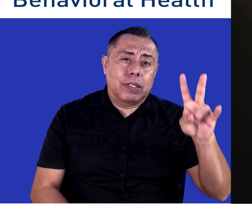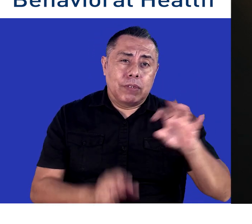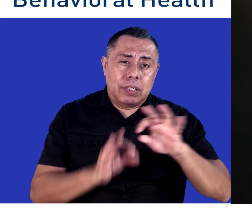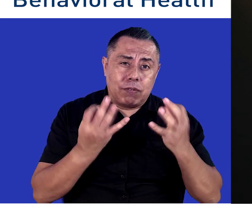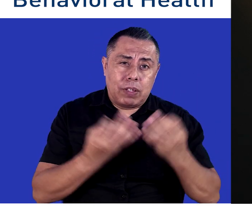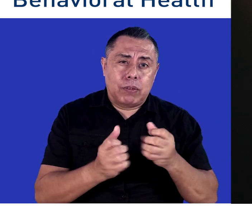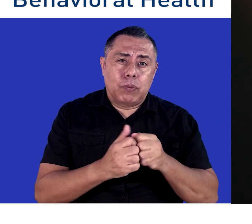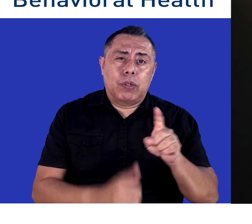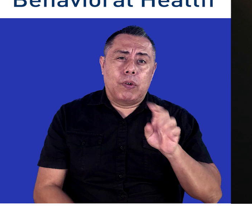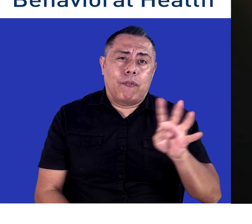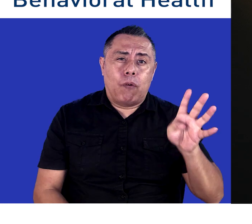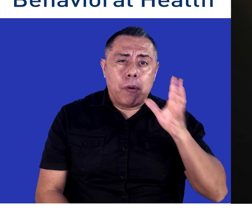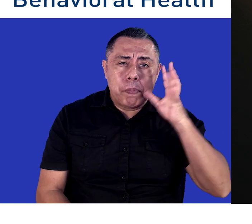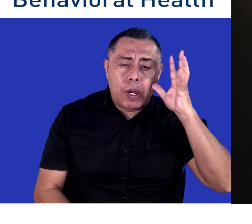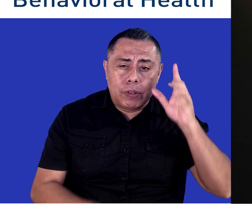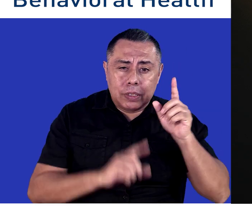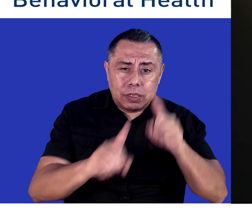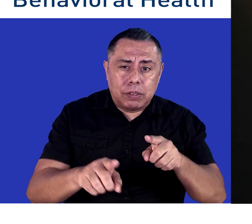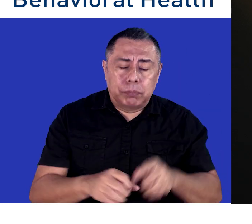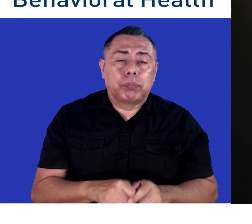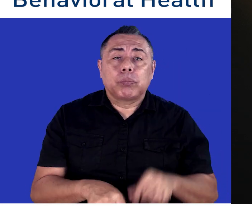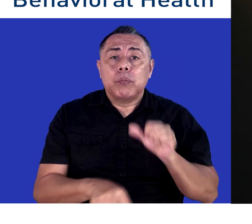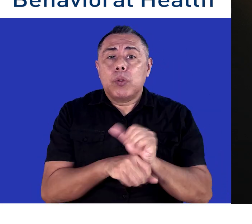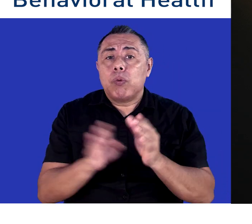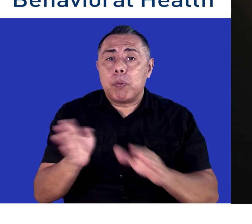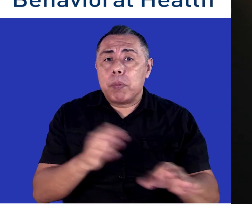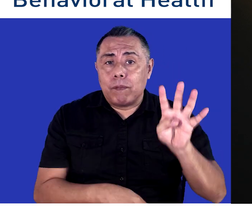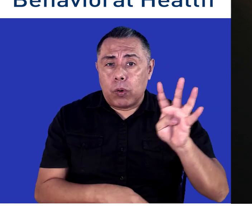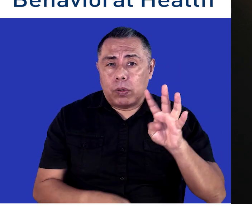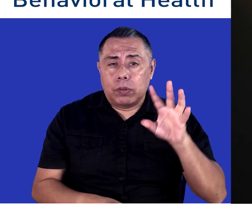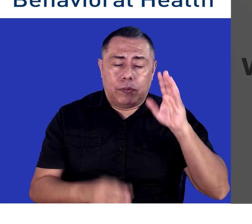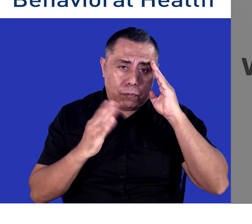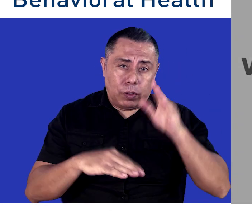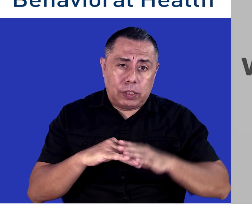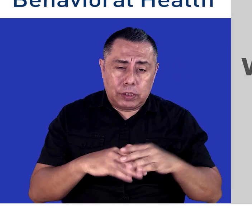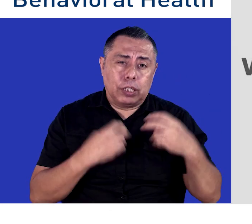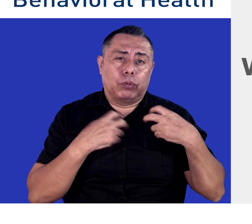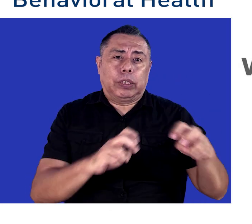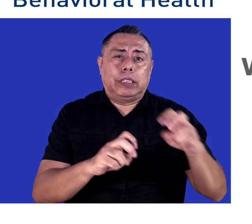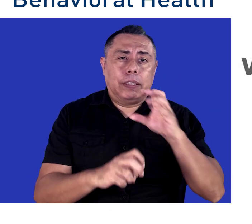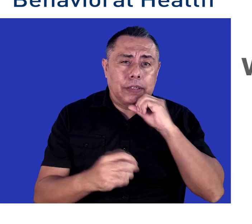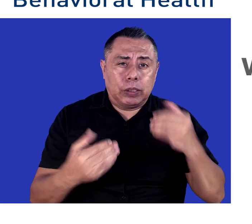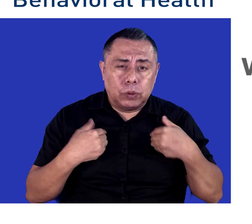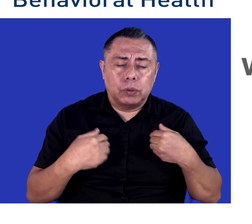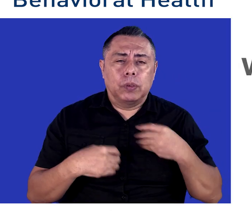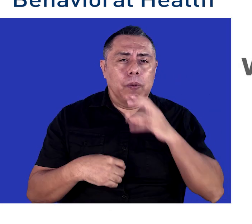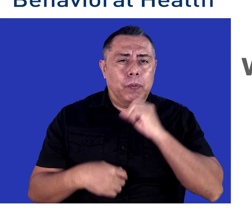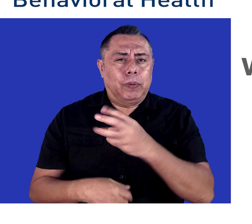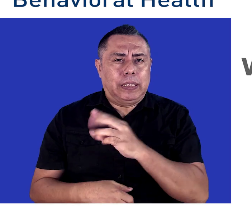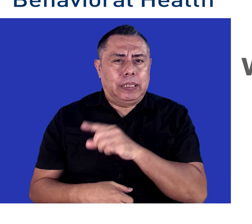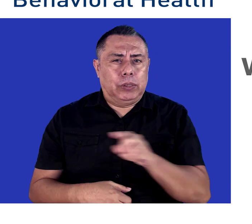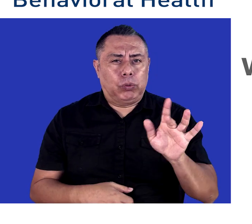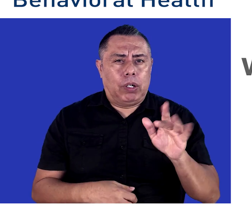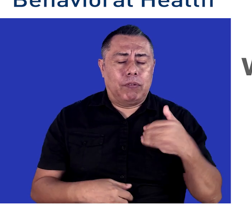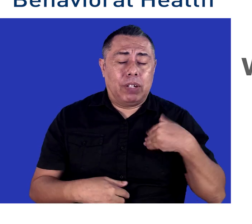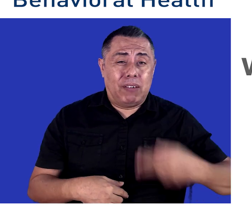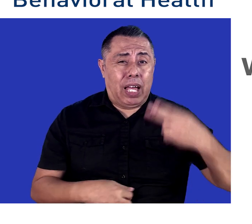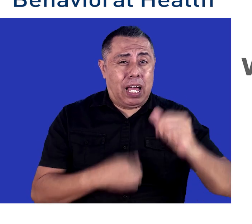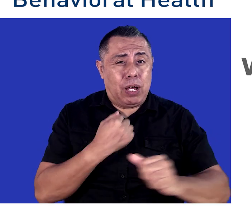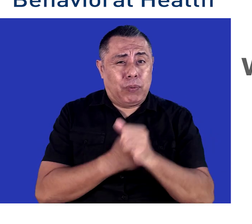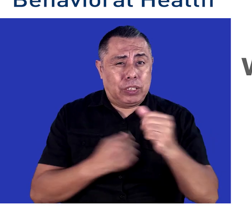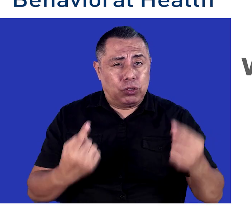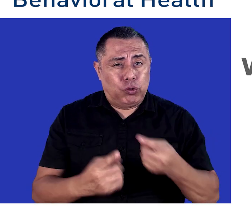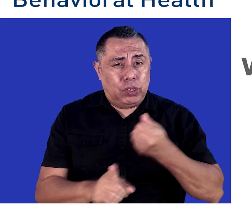117 families with 144 parents attending. Work Plan 4 is focused on transition-age youth, ages 16